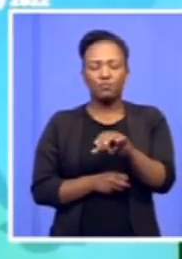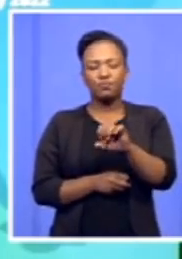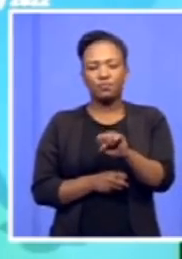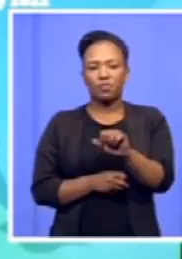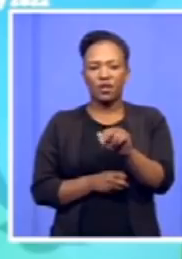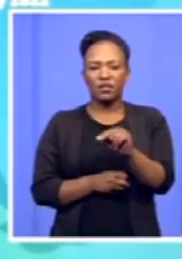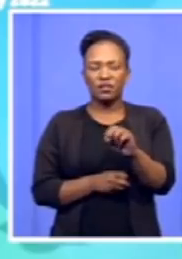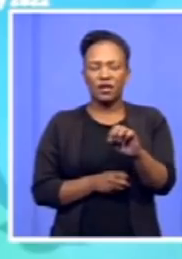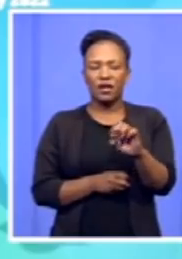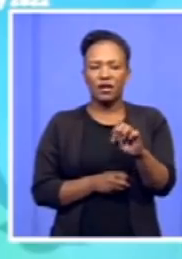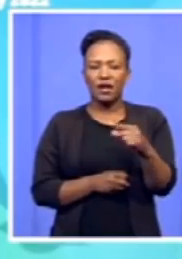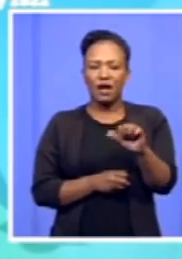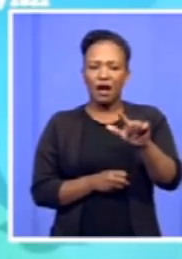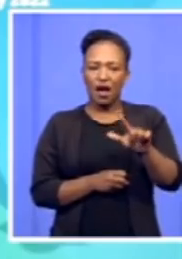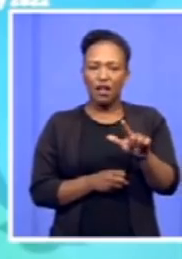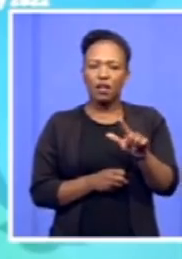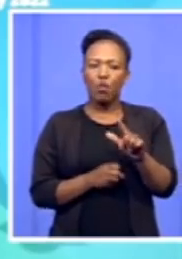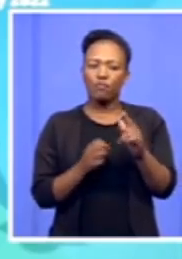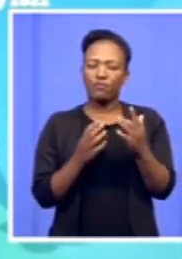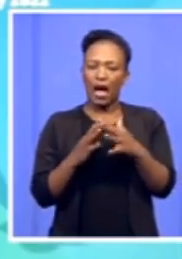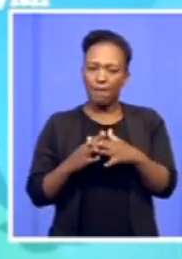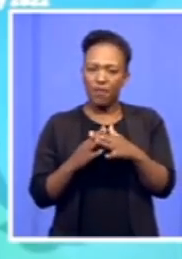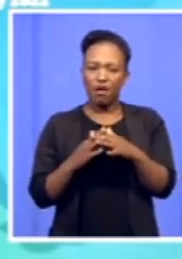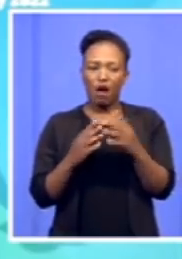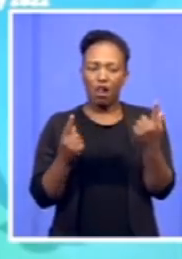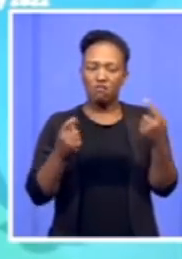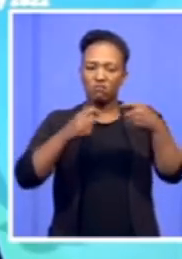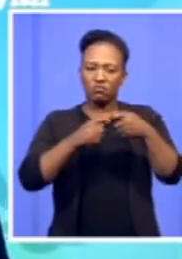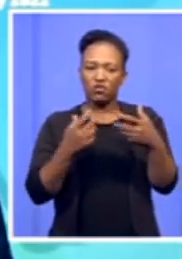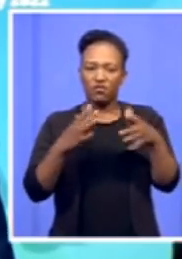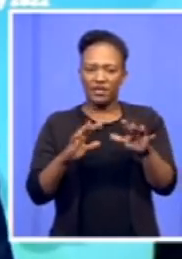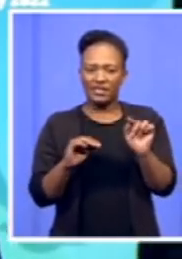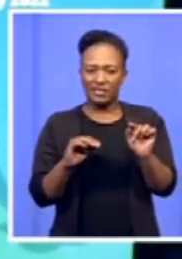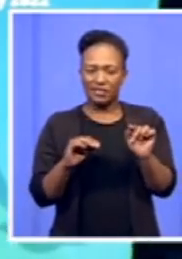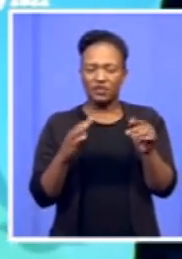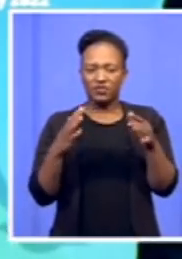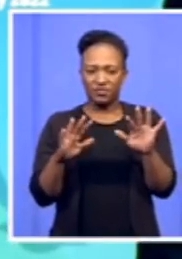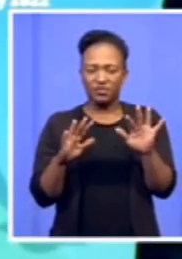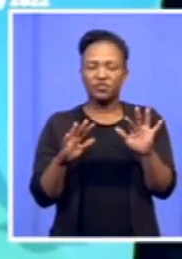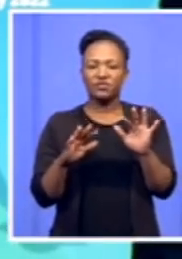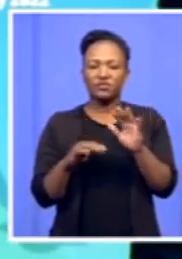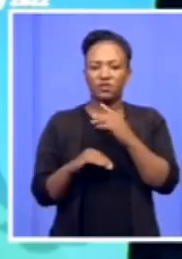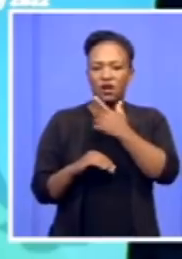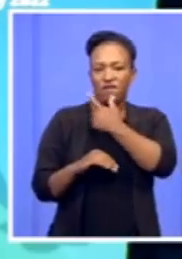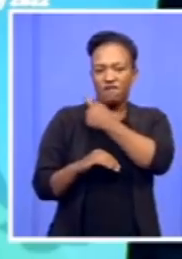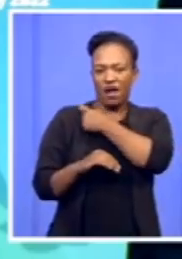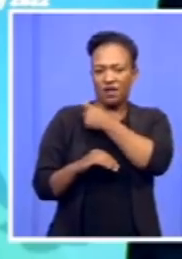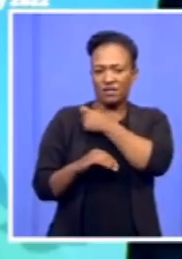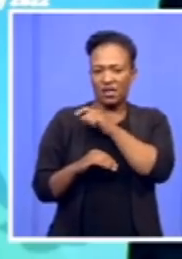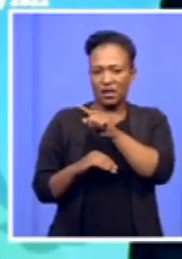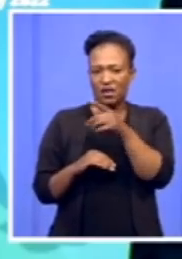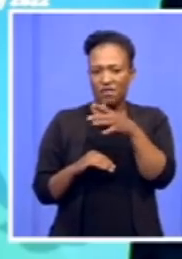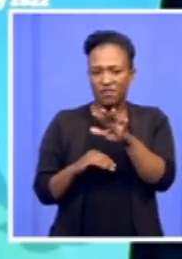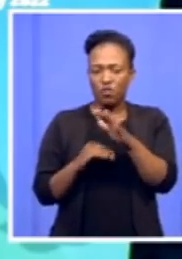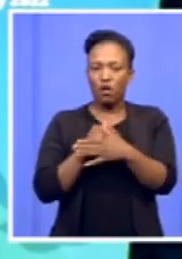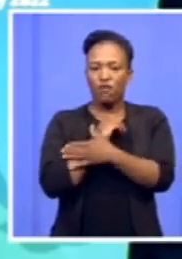And this Pasteur Institute is creating a vaccinopolis in our country